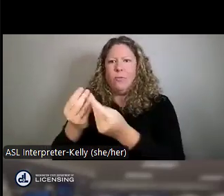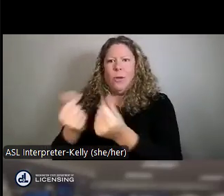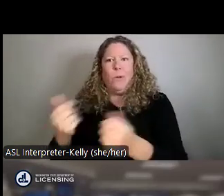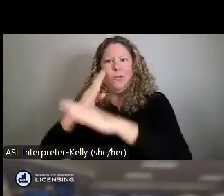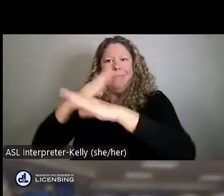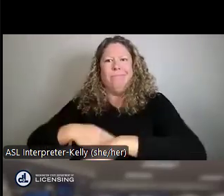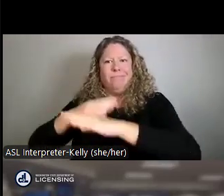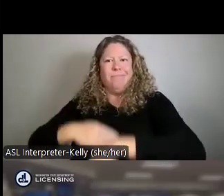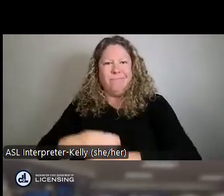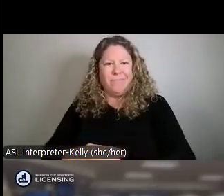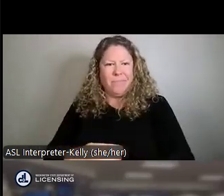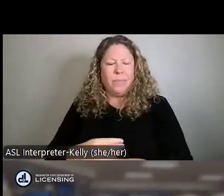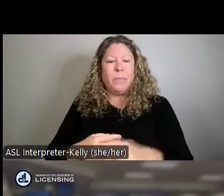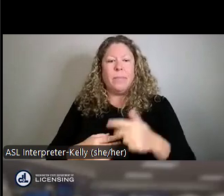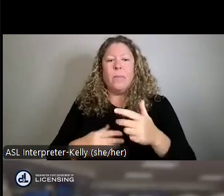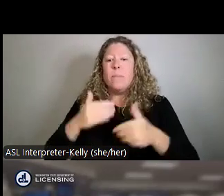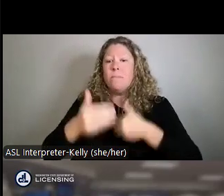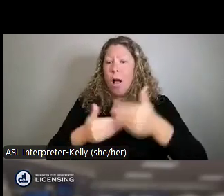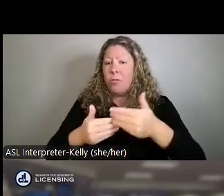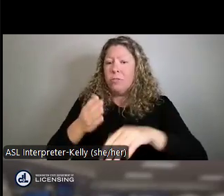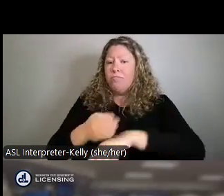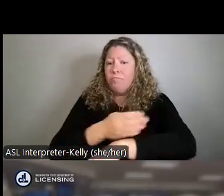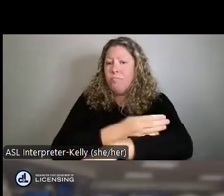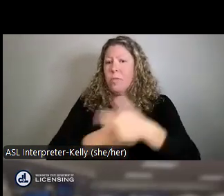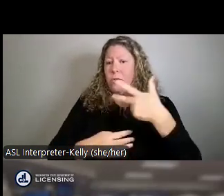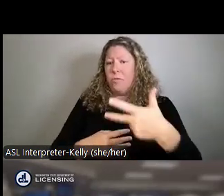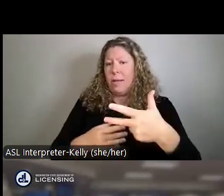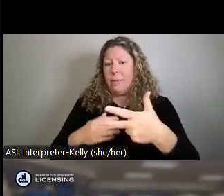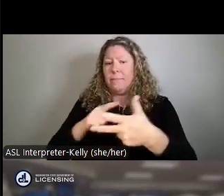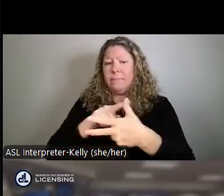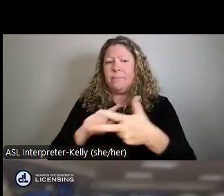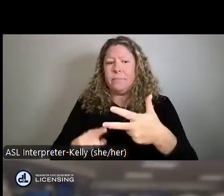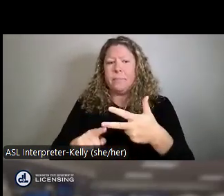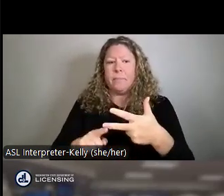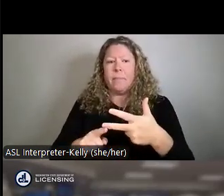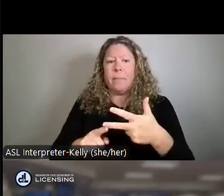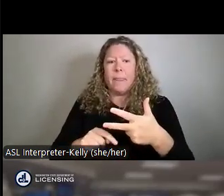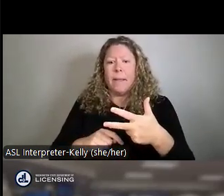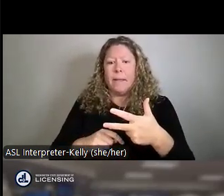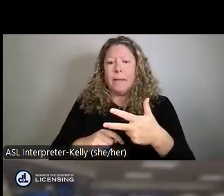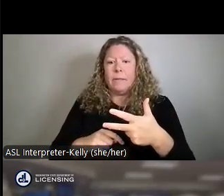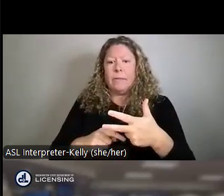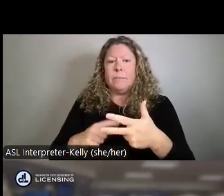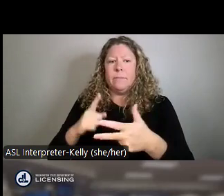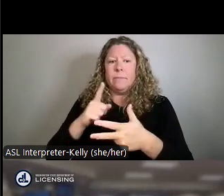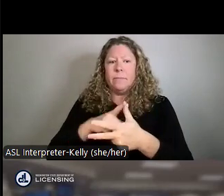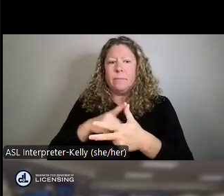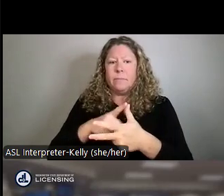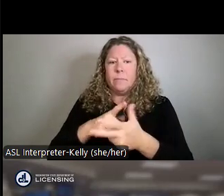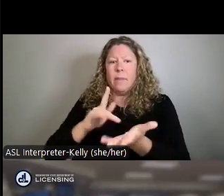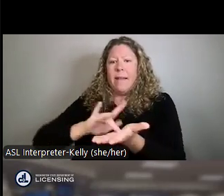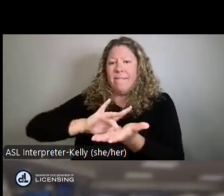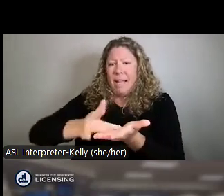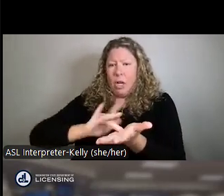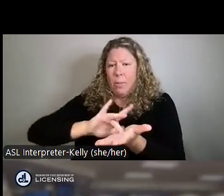in 3 key areas that have really made a difference for our customers. First step was fingerprinting.